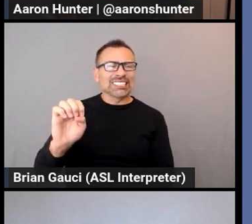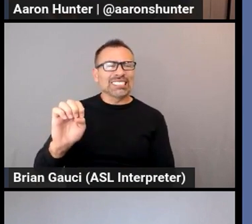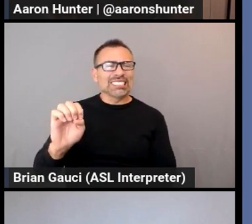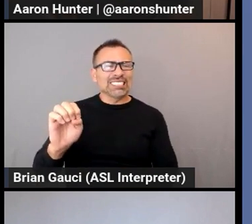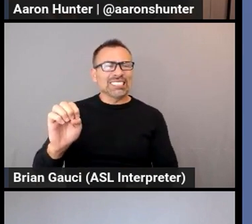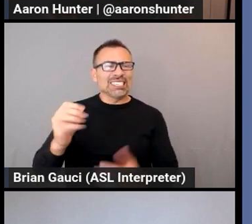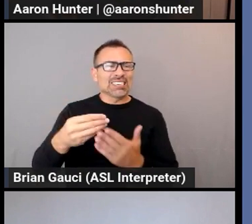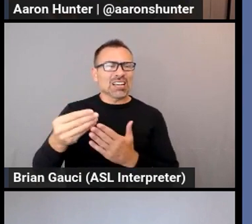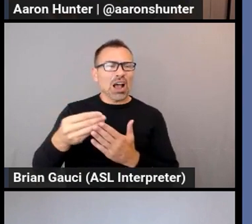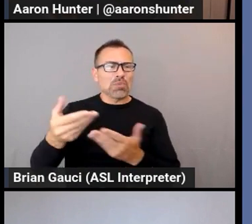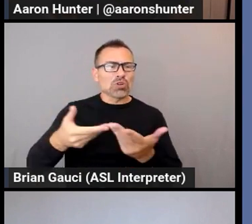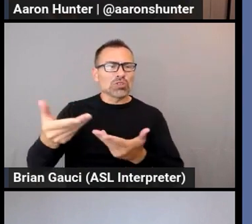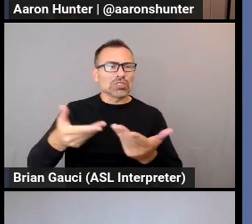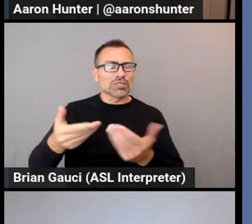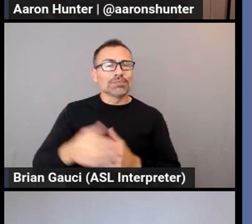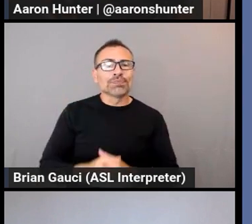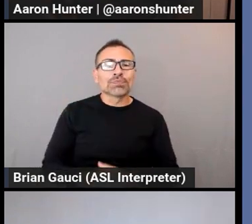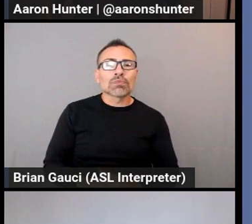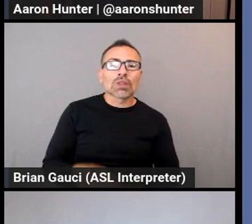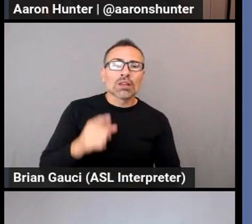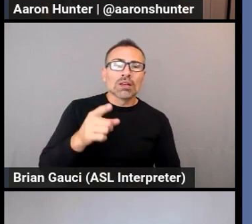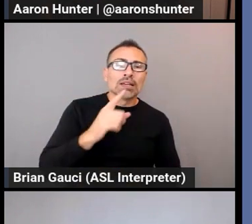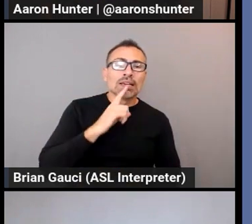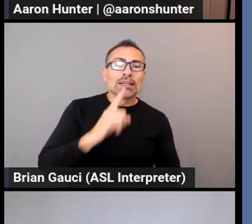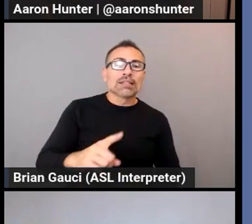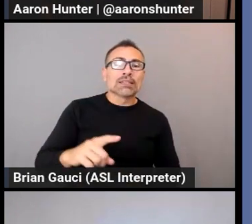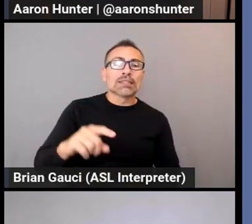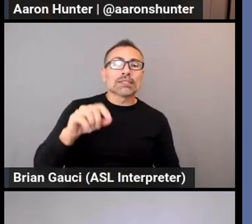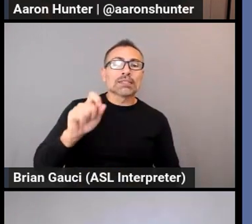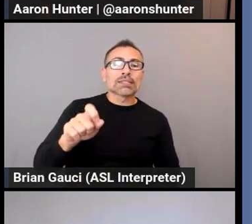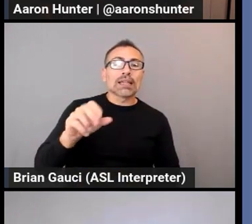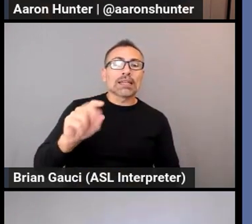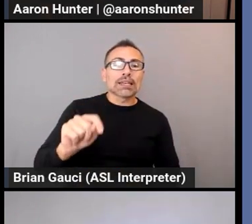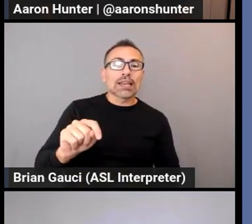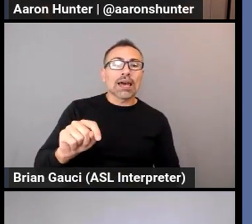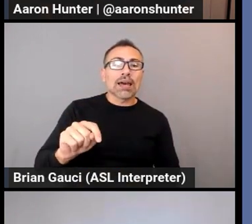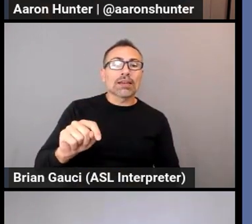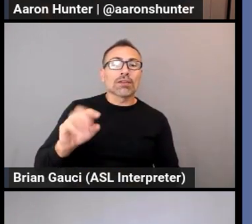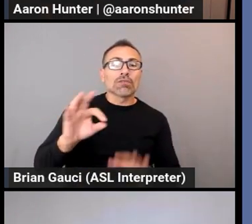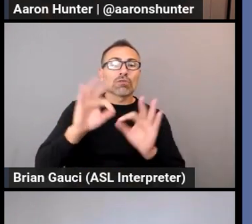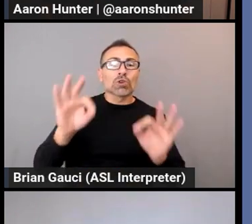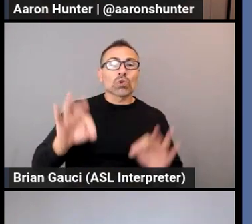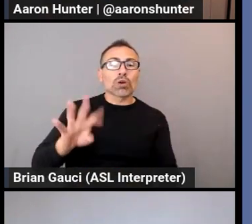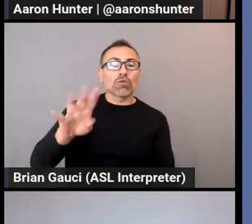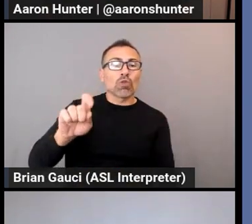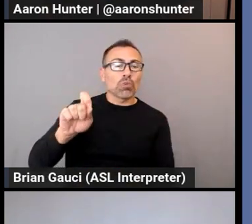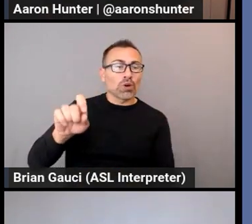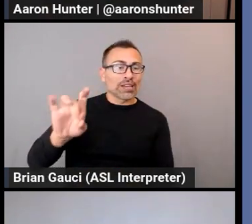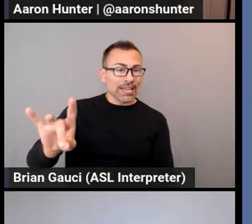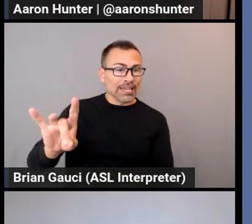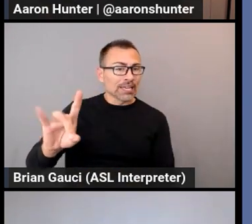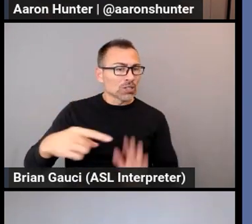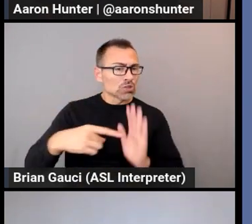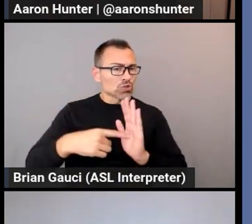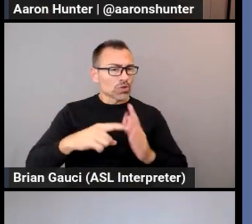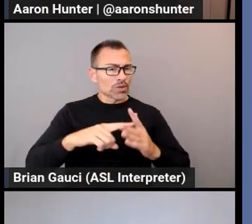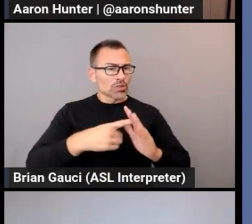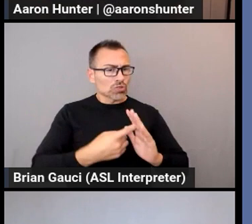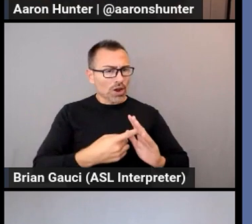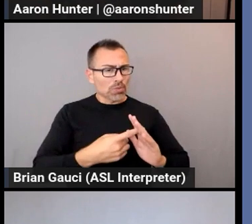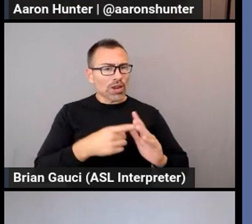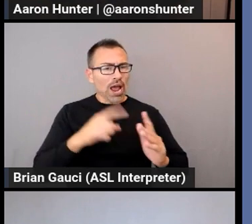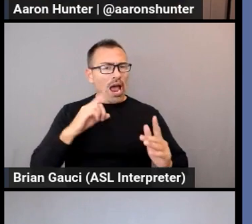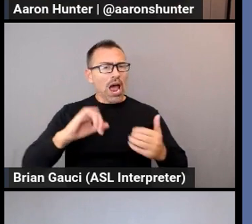application is, I'm starting with a .NET Framework 4.8 application to really show you sort of the starting point and how it sort of analyzes and gives